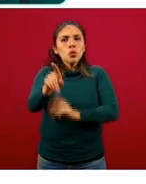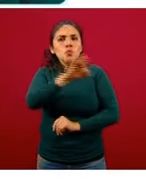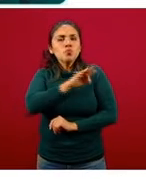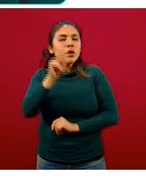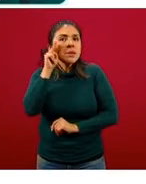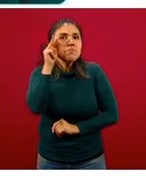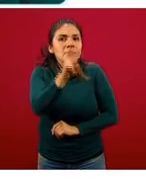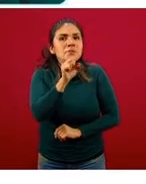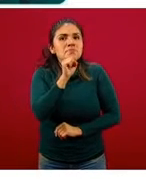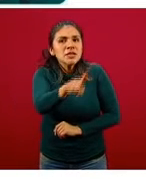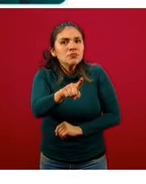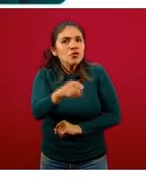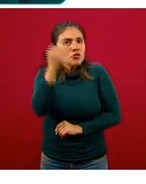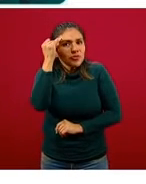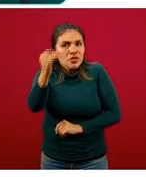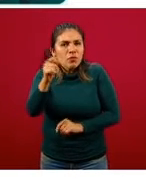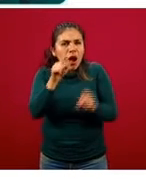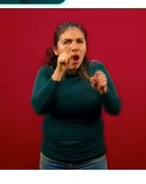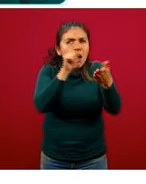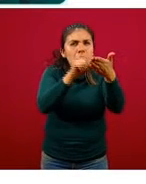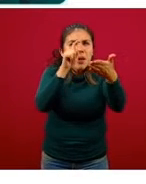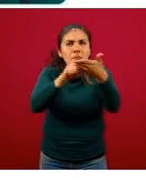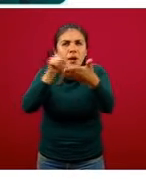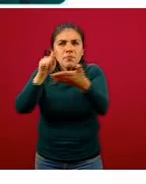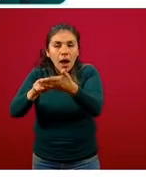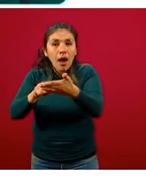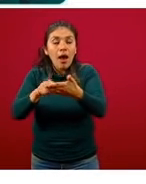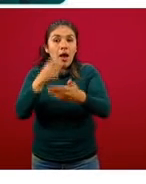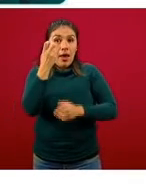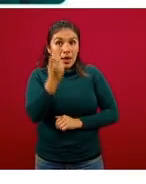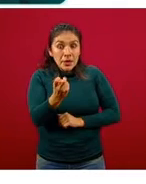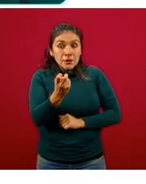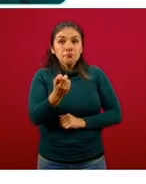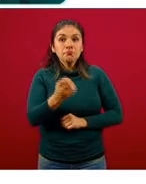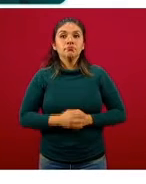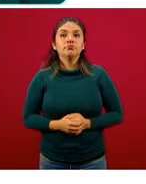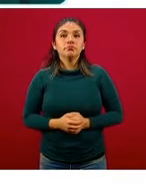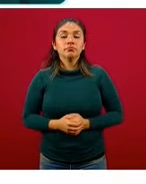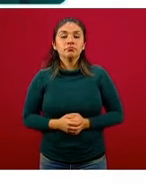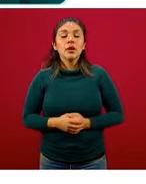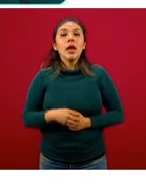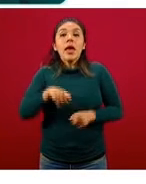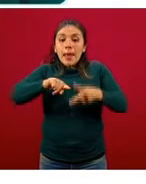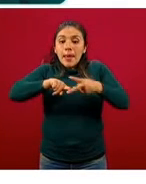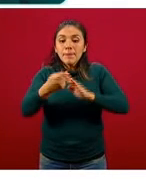If we zoom in, we will have access to more specific information.